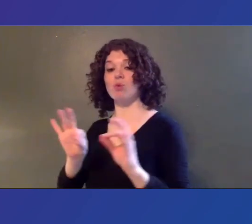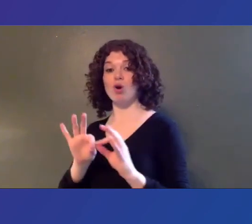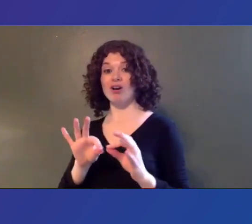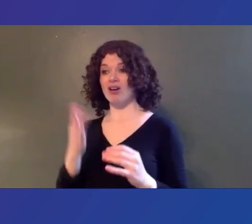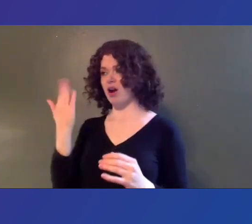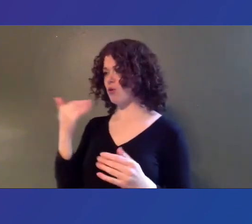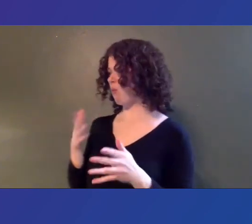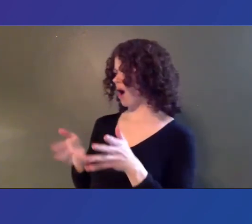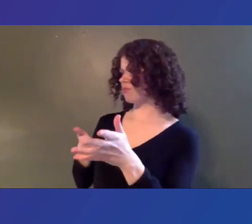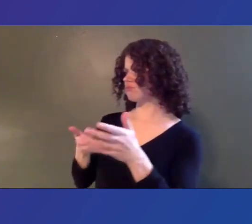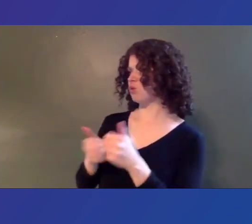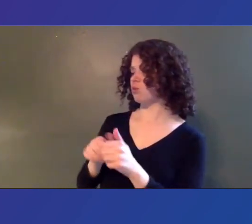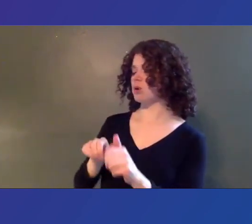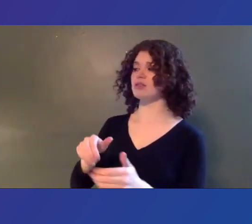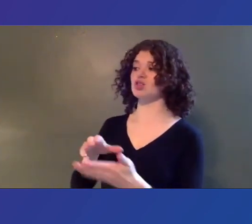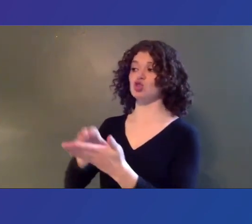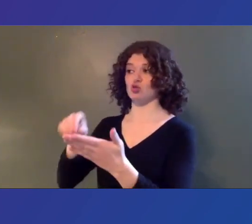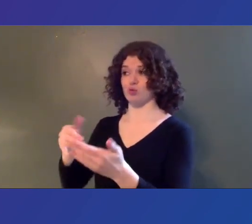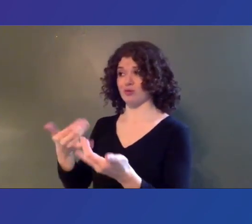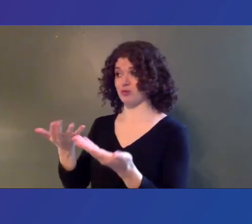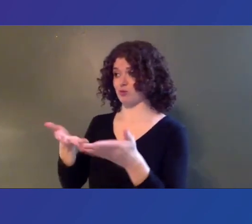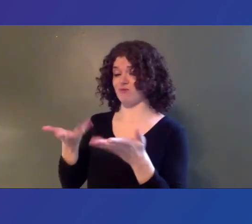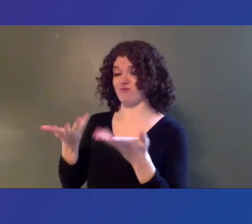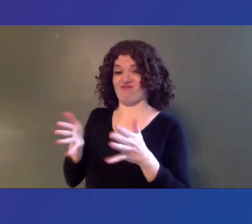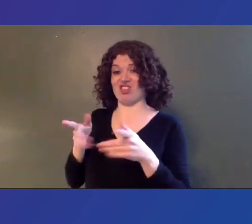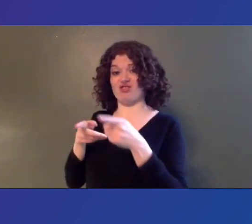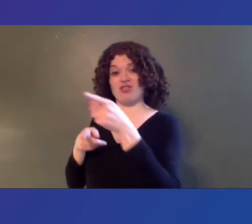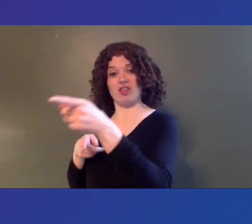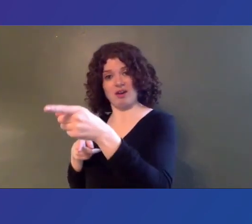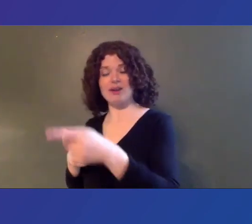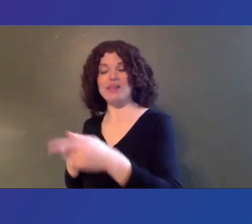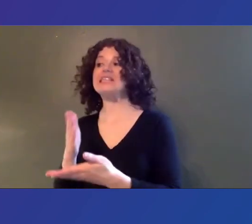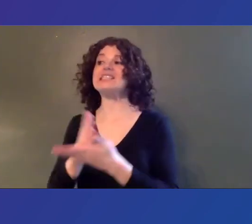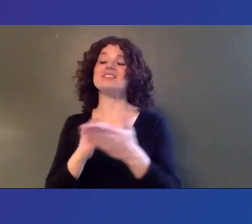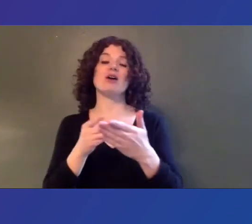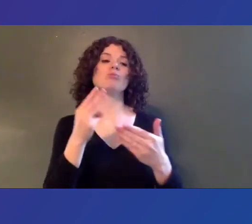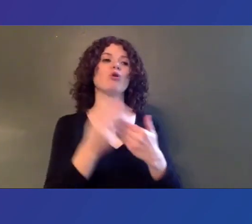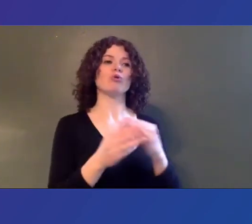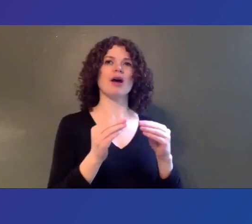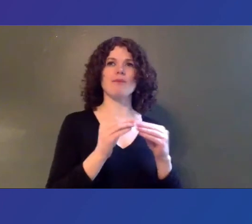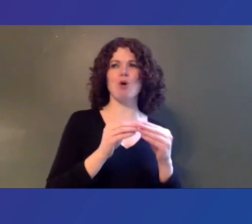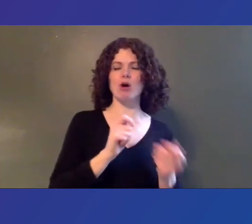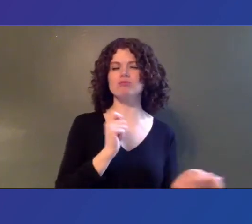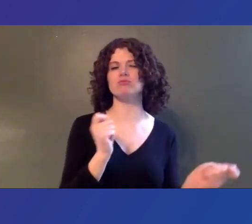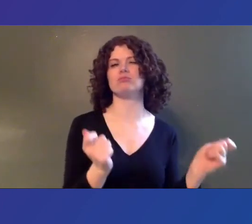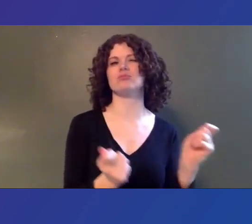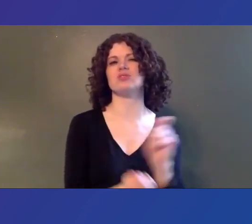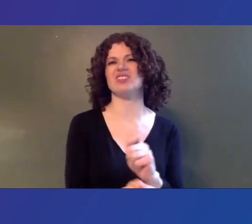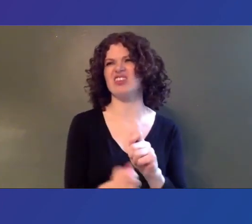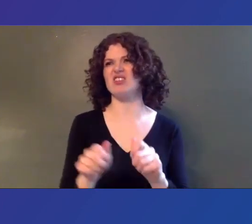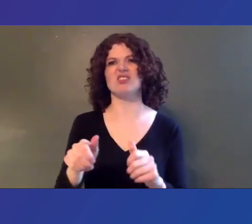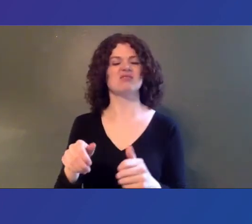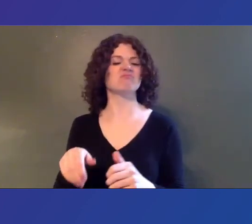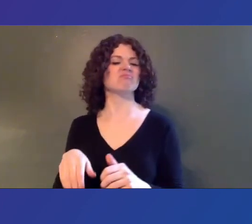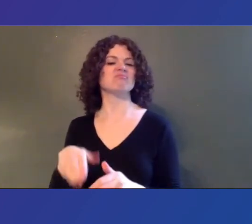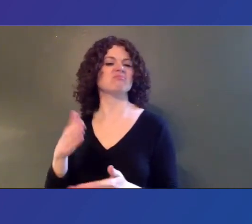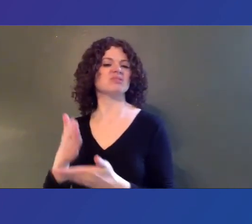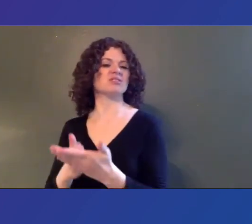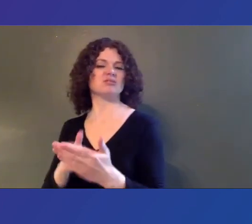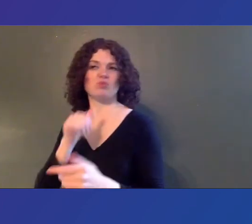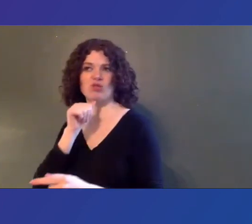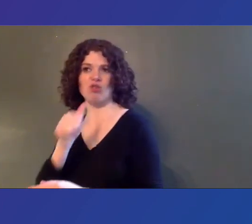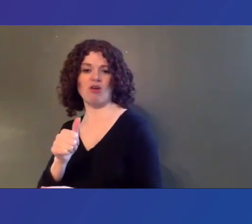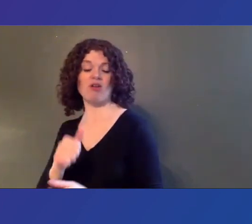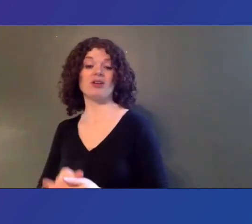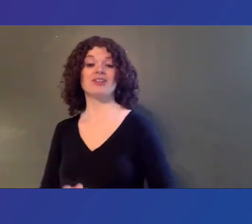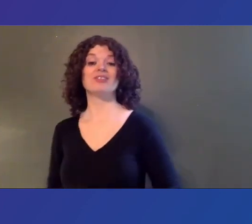the reality is some dance programs are interrogating themselves more than others. For example, there was a recent conversation on social media where